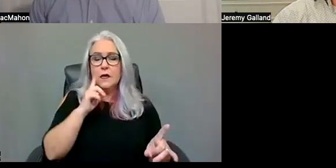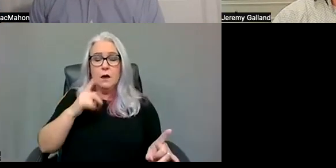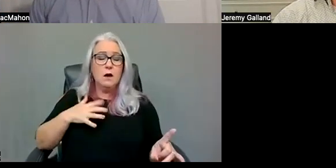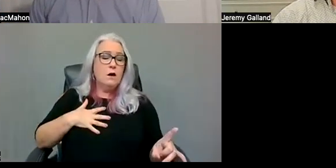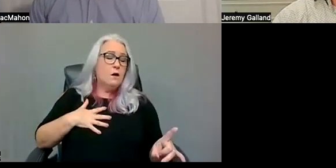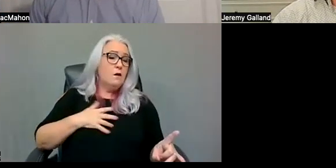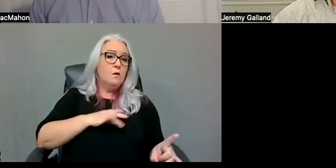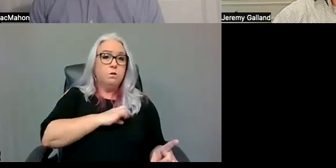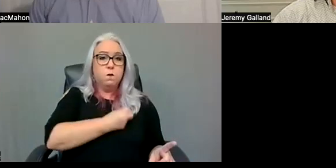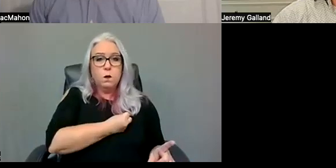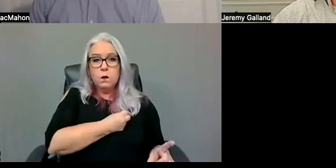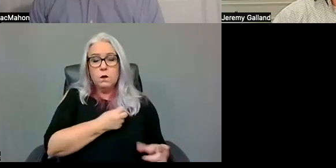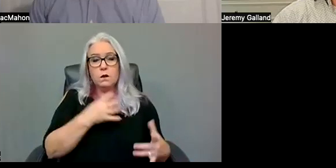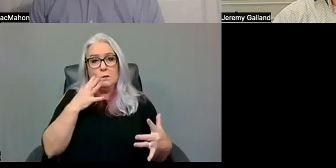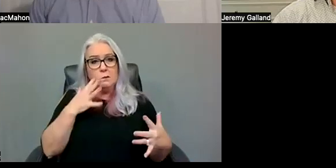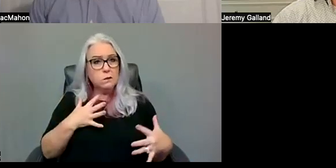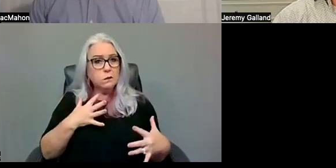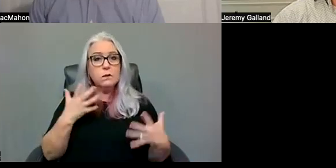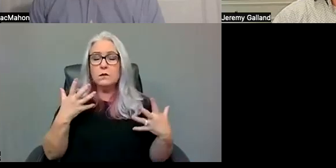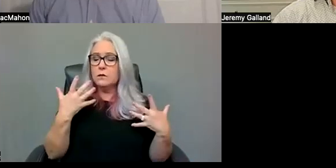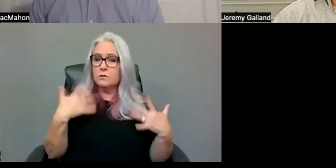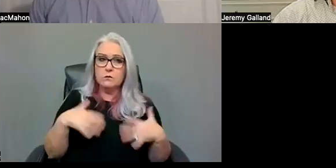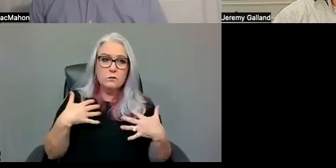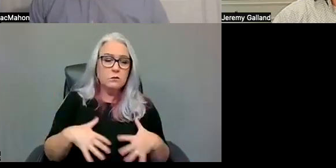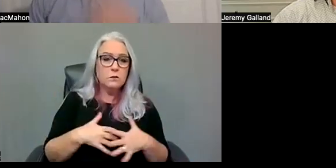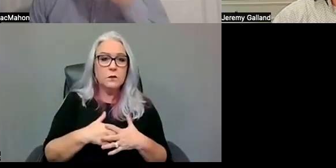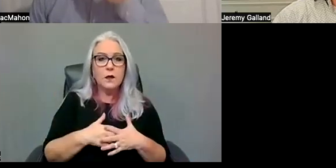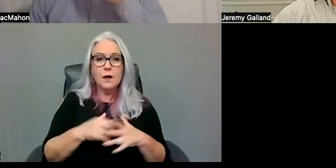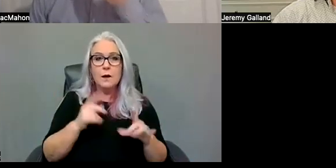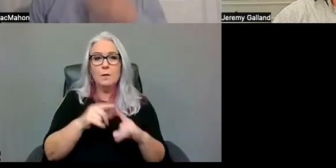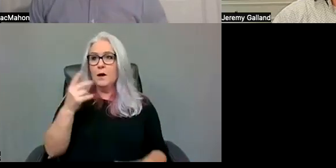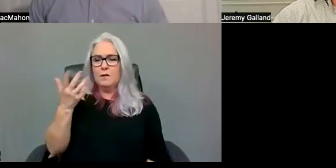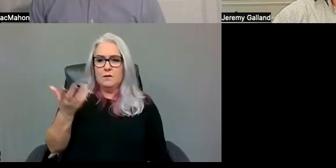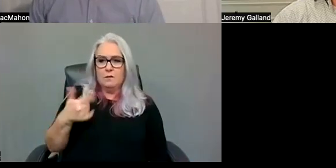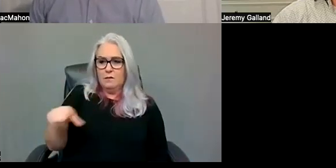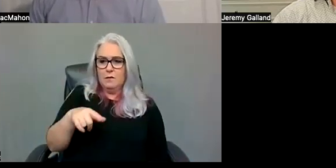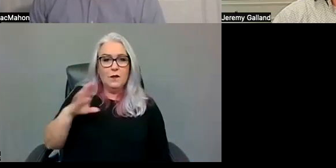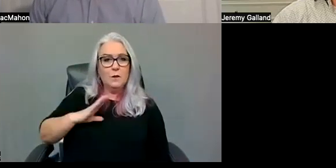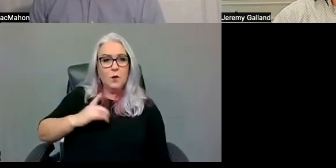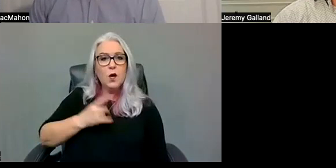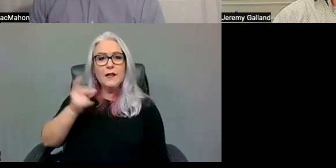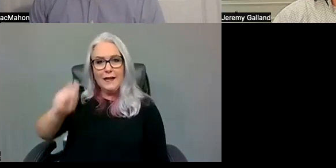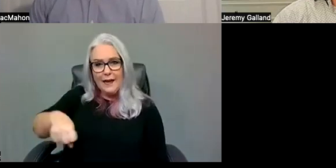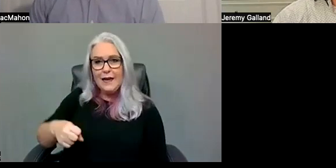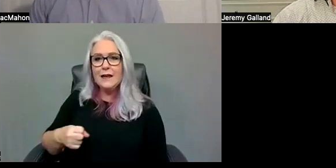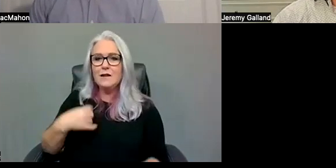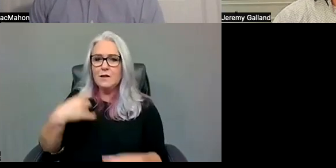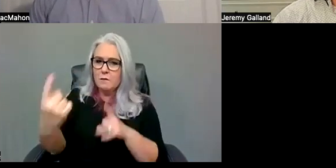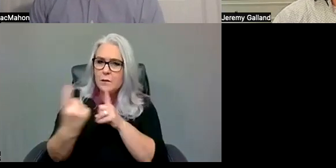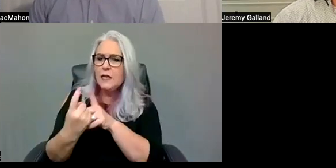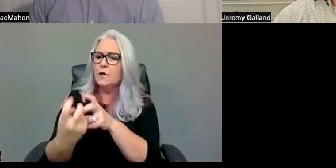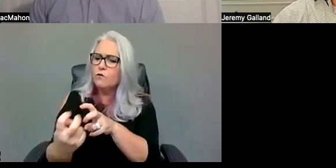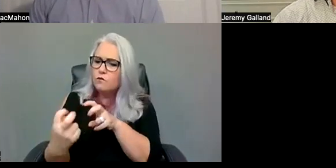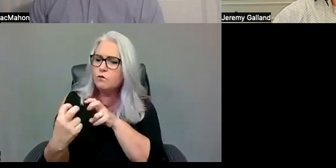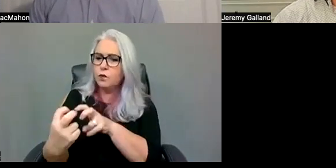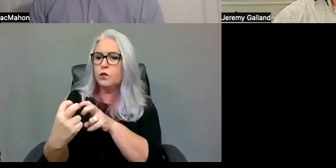and painful. But why can't the board meet with principals and go over the plan